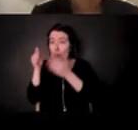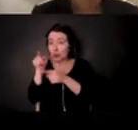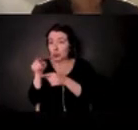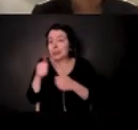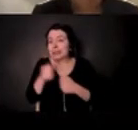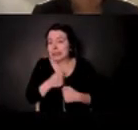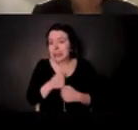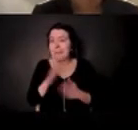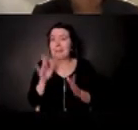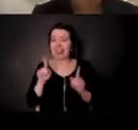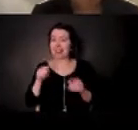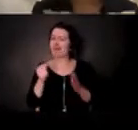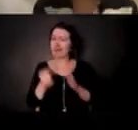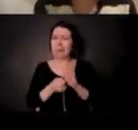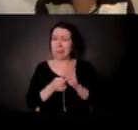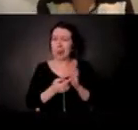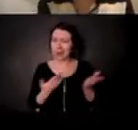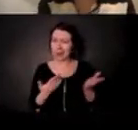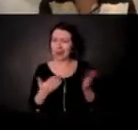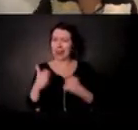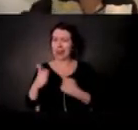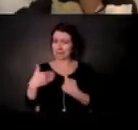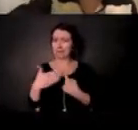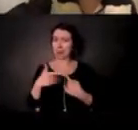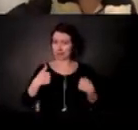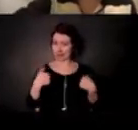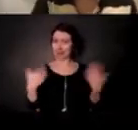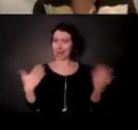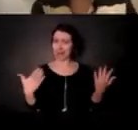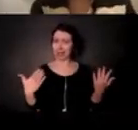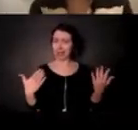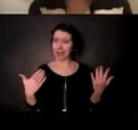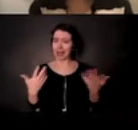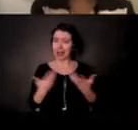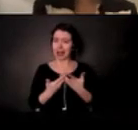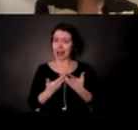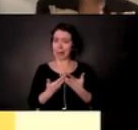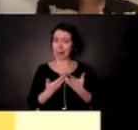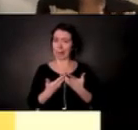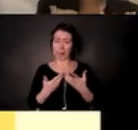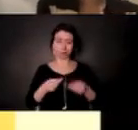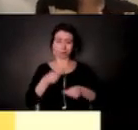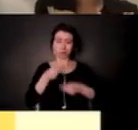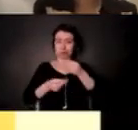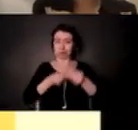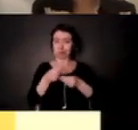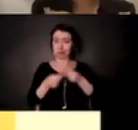to this moment, and also influence how I'm speaking to you about magnitudes, and again this importance